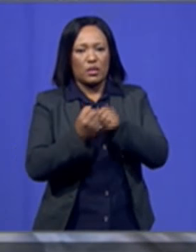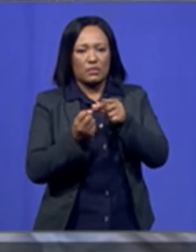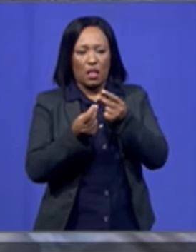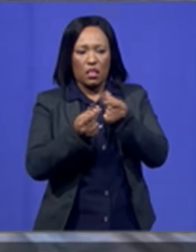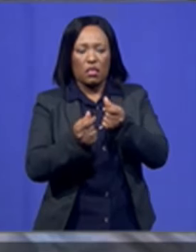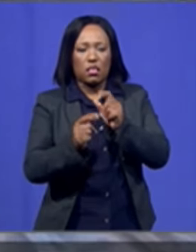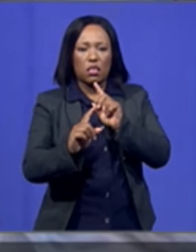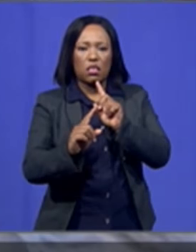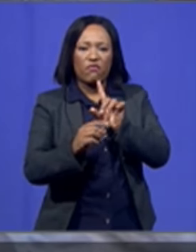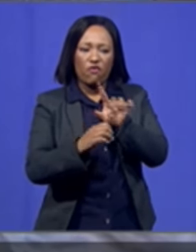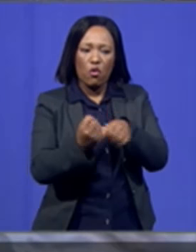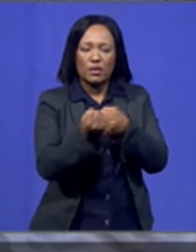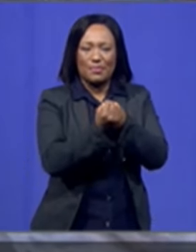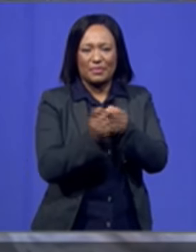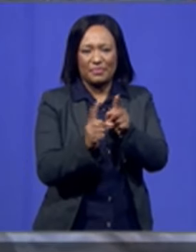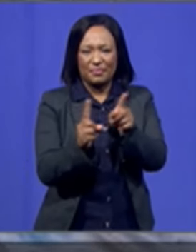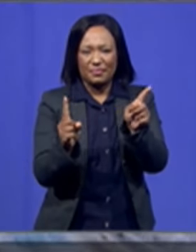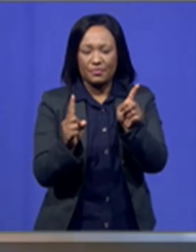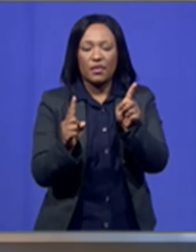Their engagement